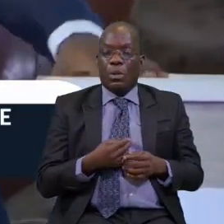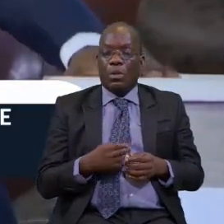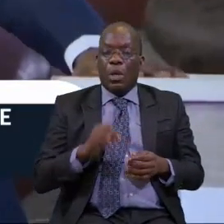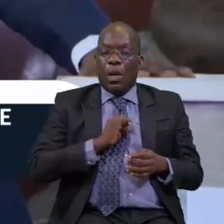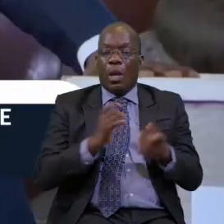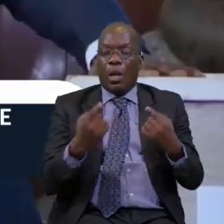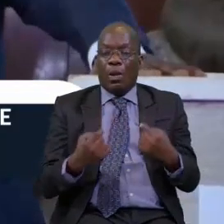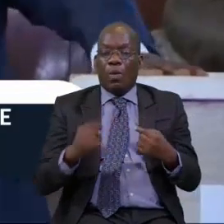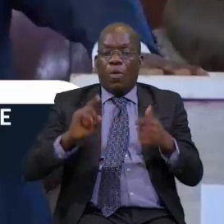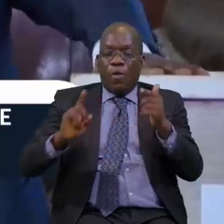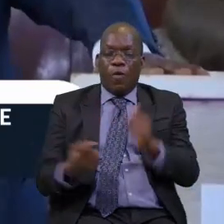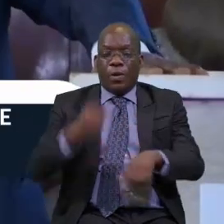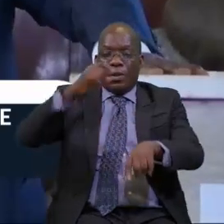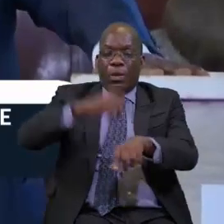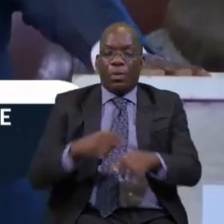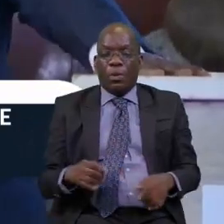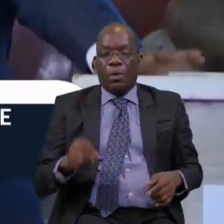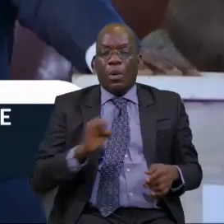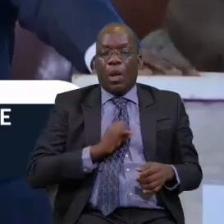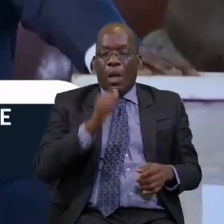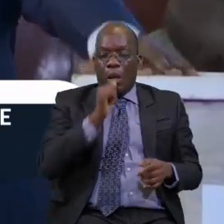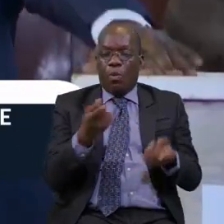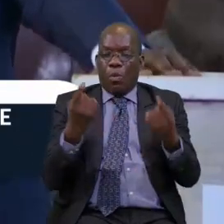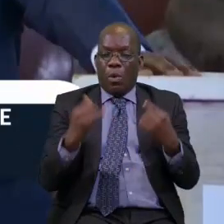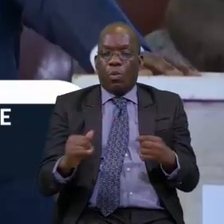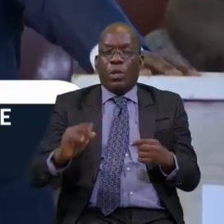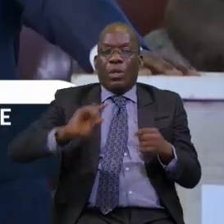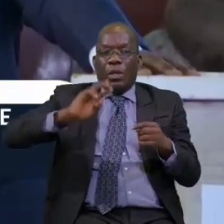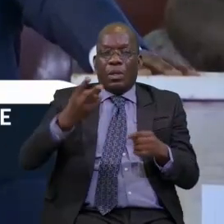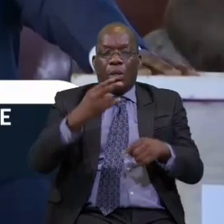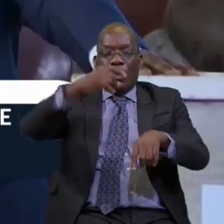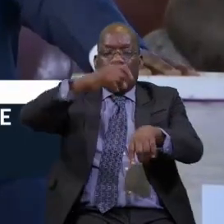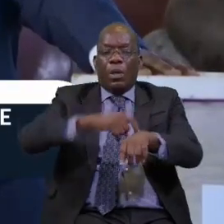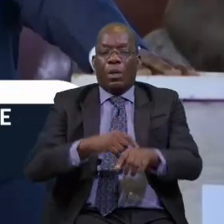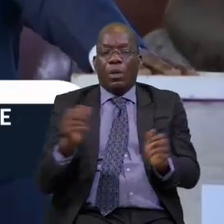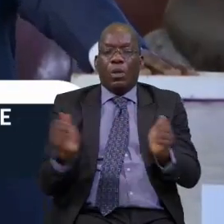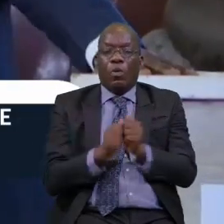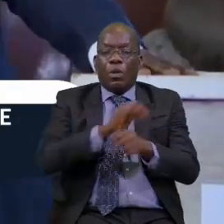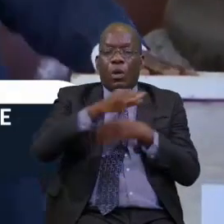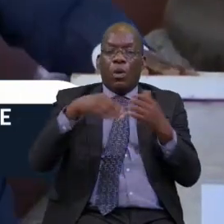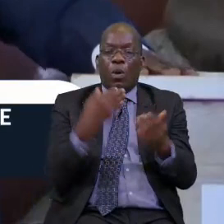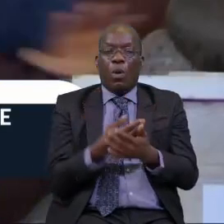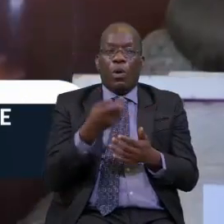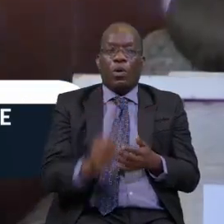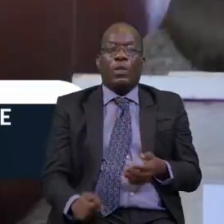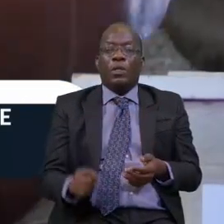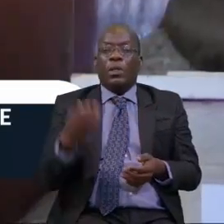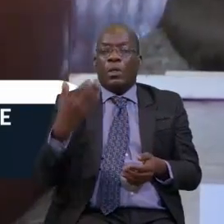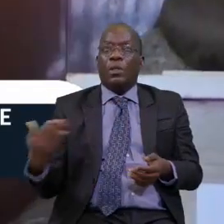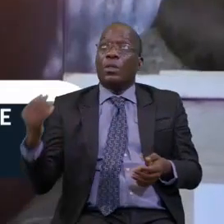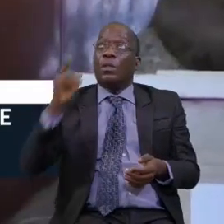first time, and I'm going to come the second time. And with all the signs he has given us, we know